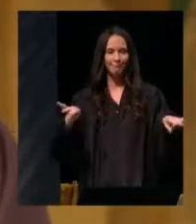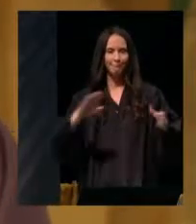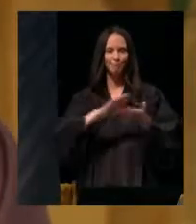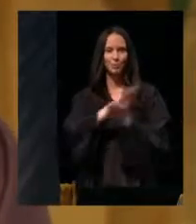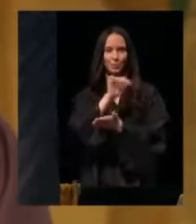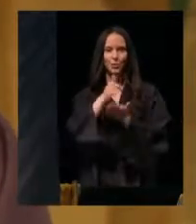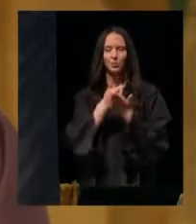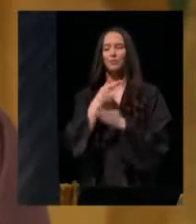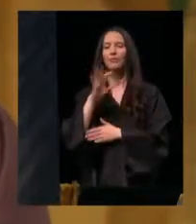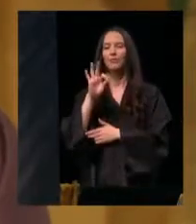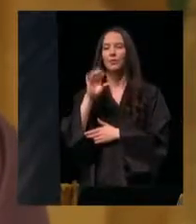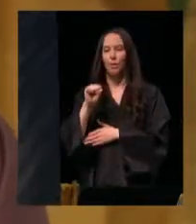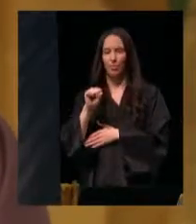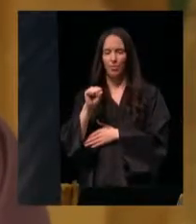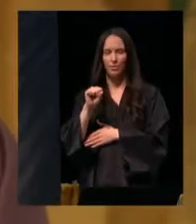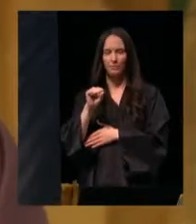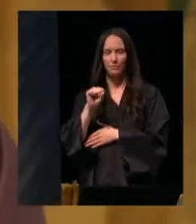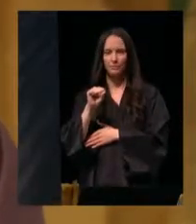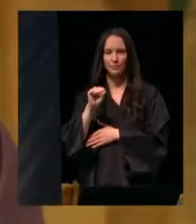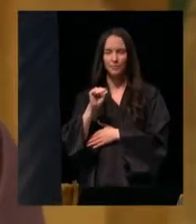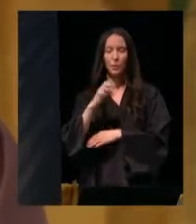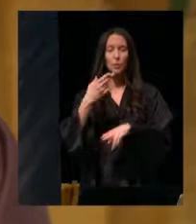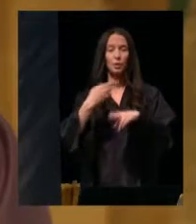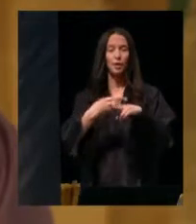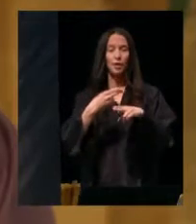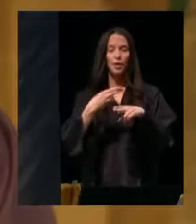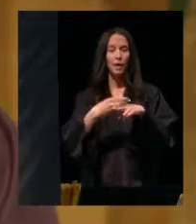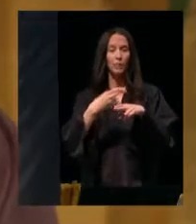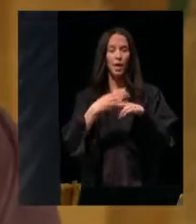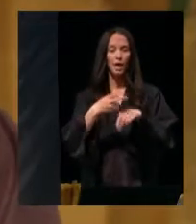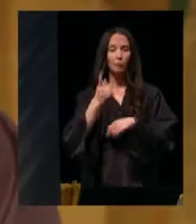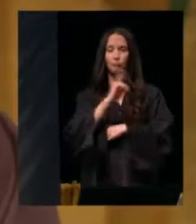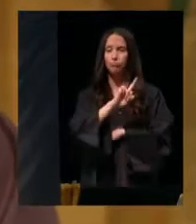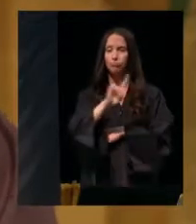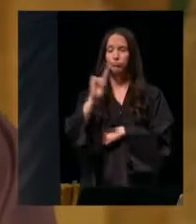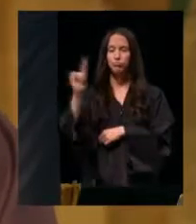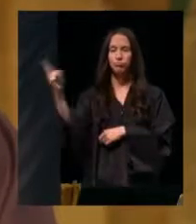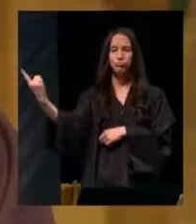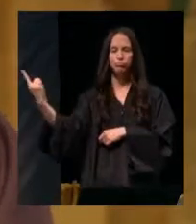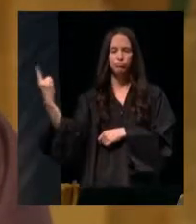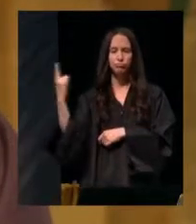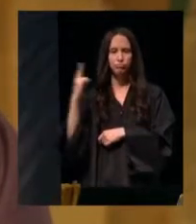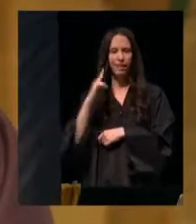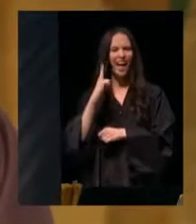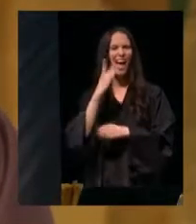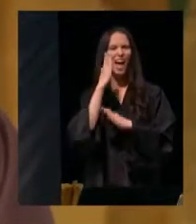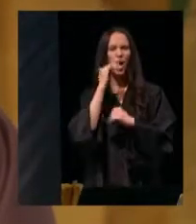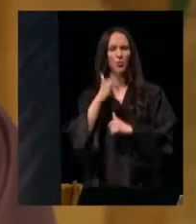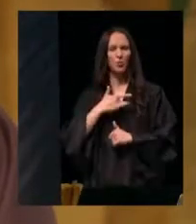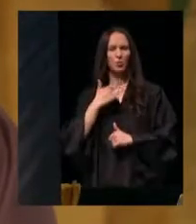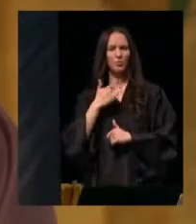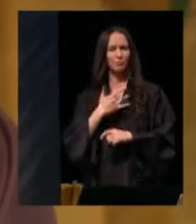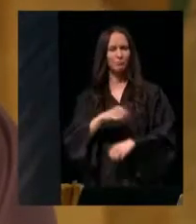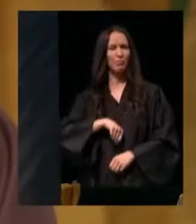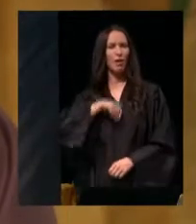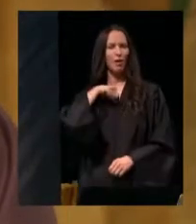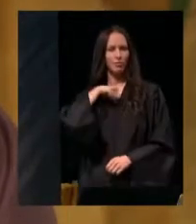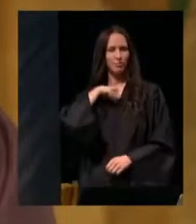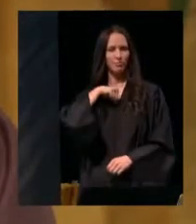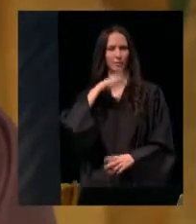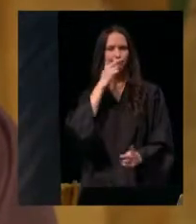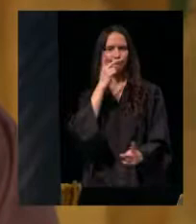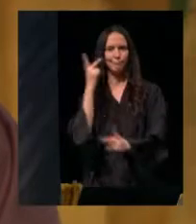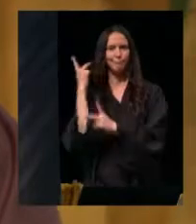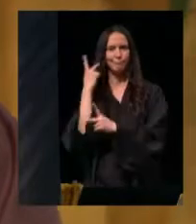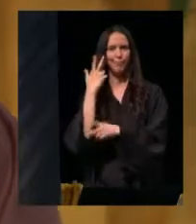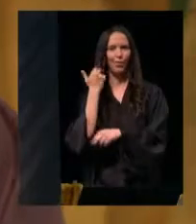Fargo South. As your name is called and you walk across the stage, I hope you all feel incredibly proud of yourselves and reflect on the past